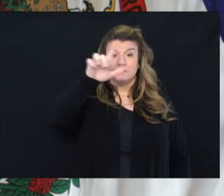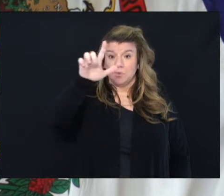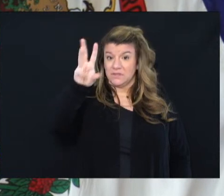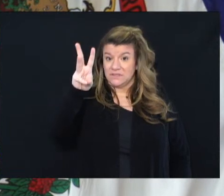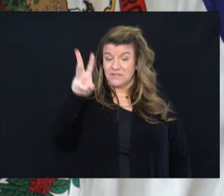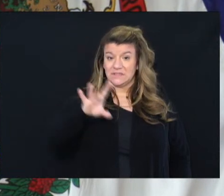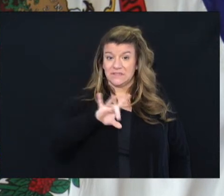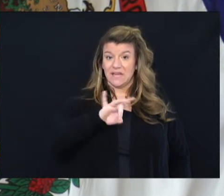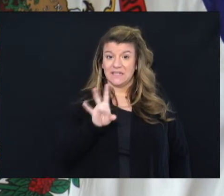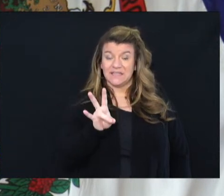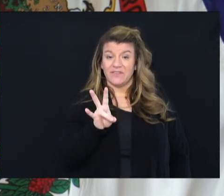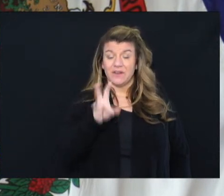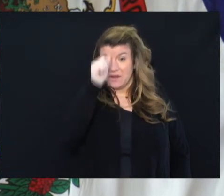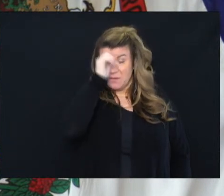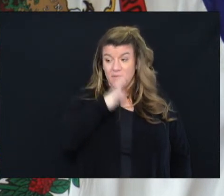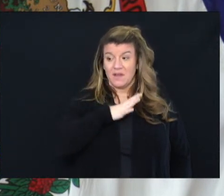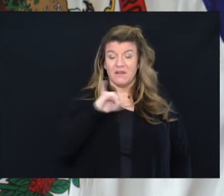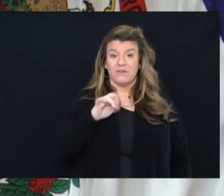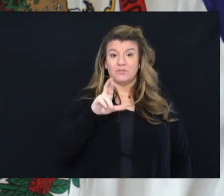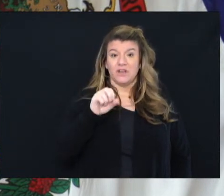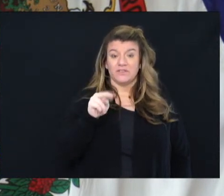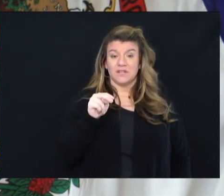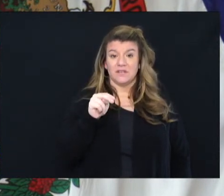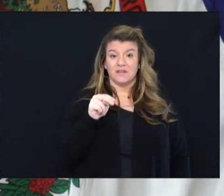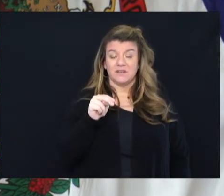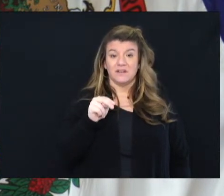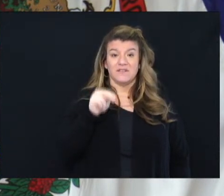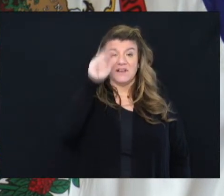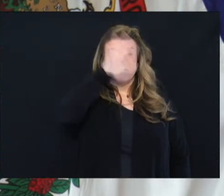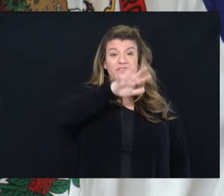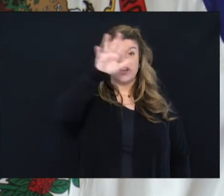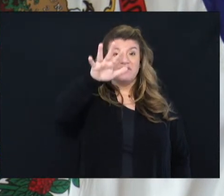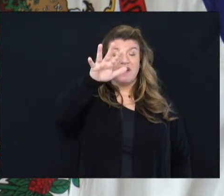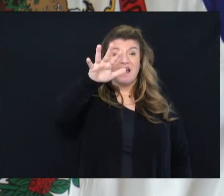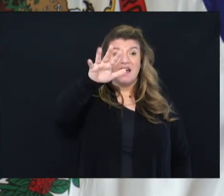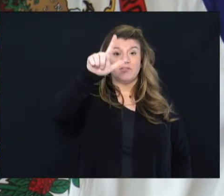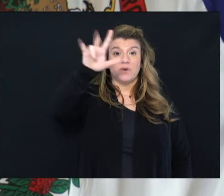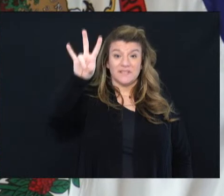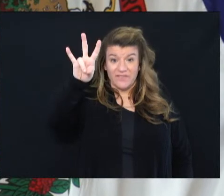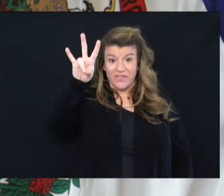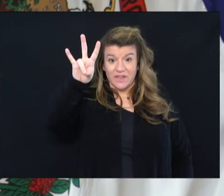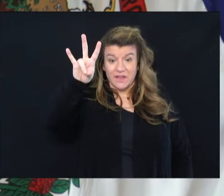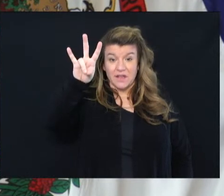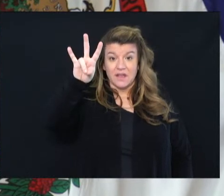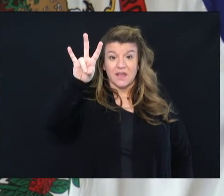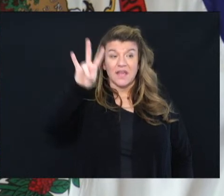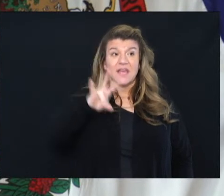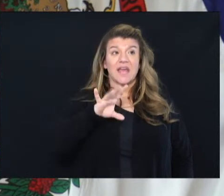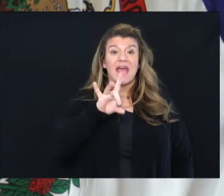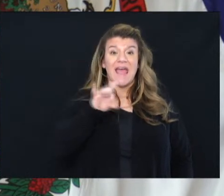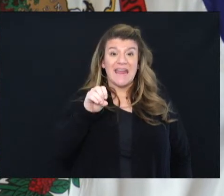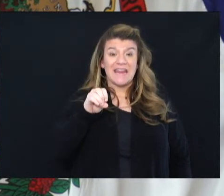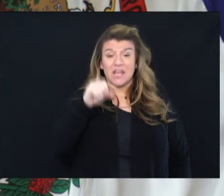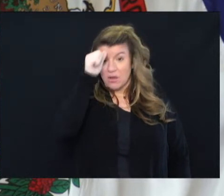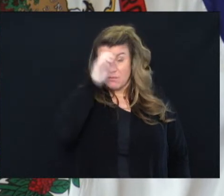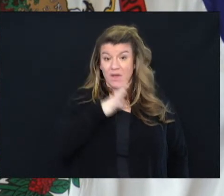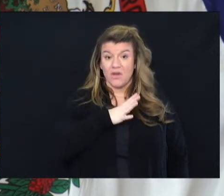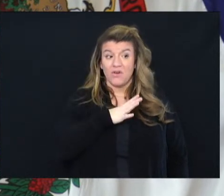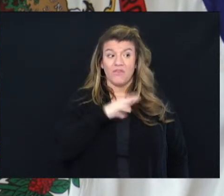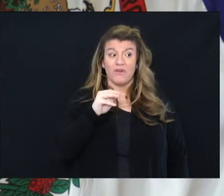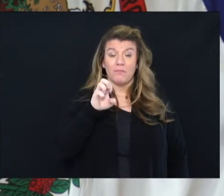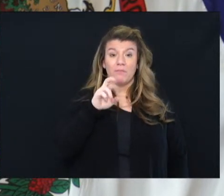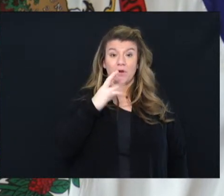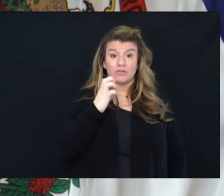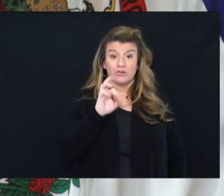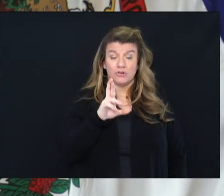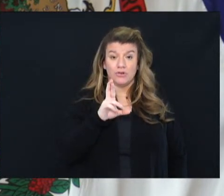an 87-year-old male from Jefferson County. The 5,527th death, an 80-year-old male from Mercer